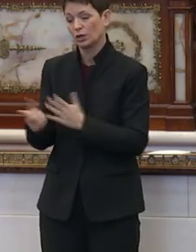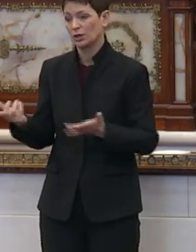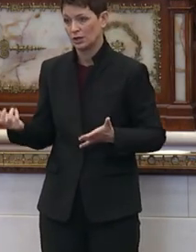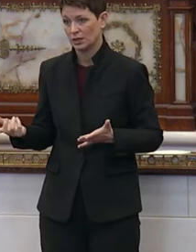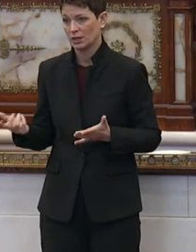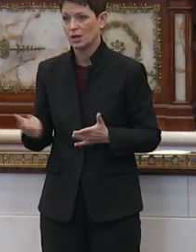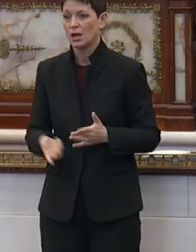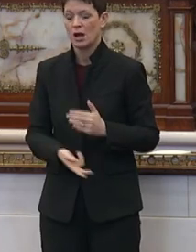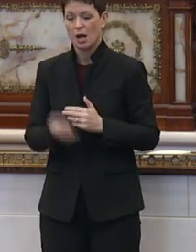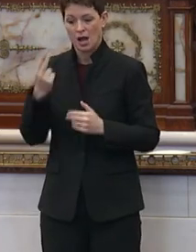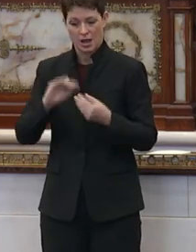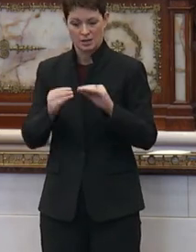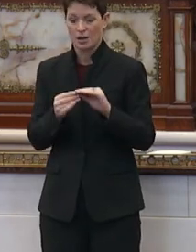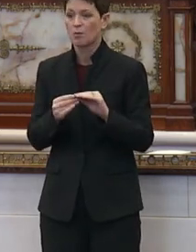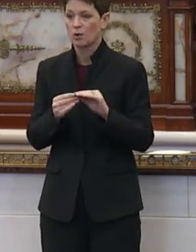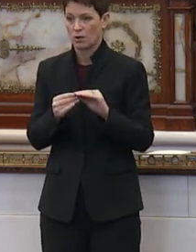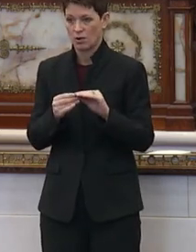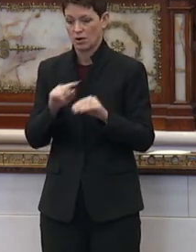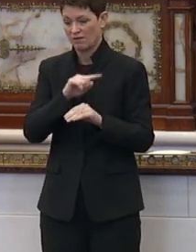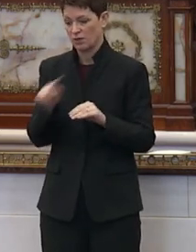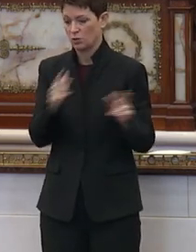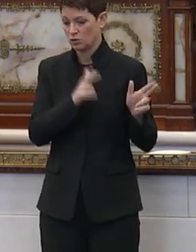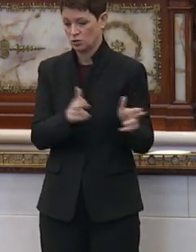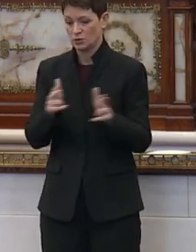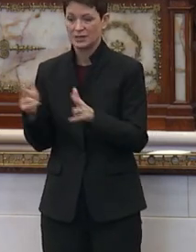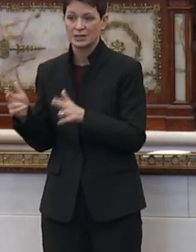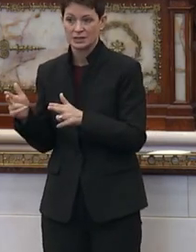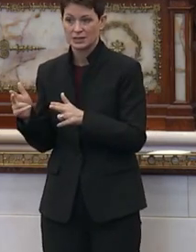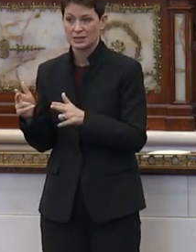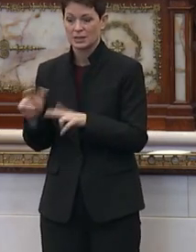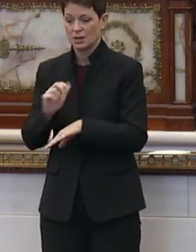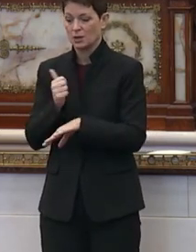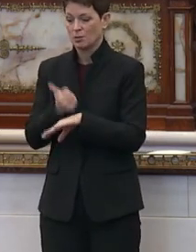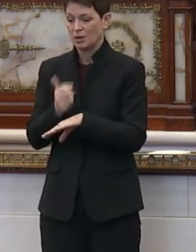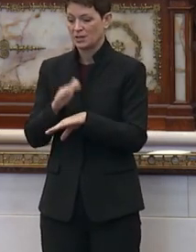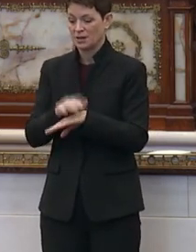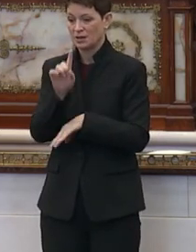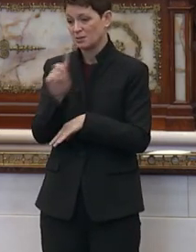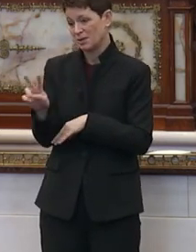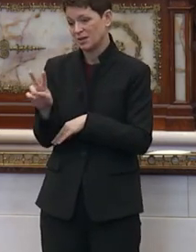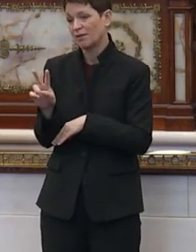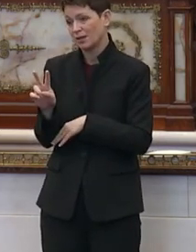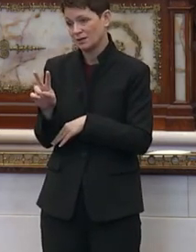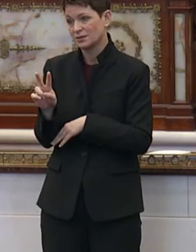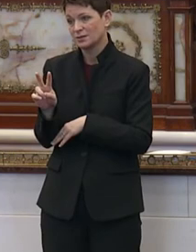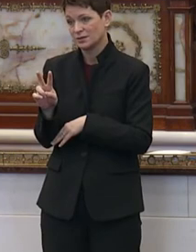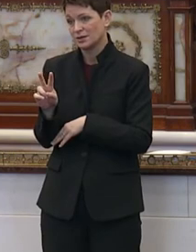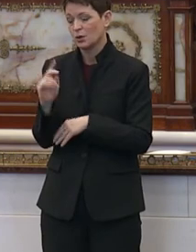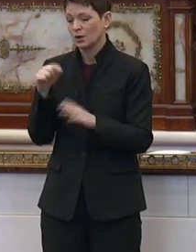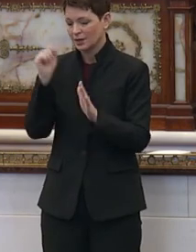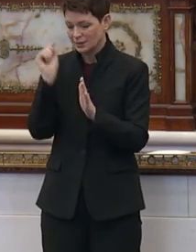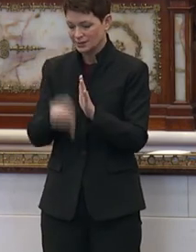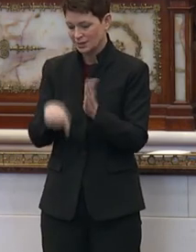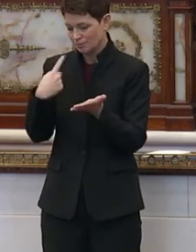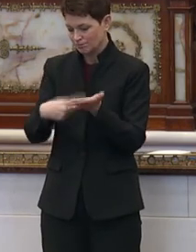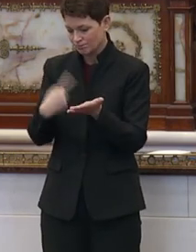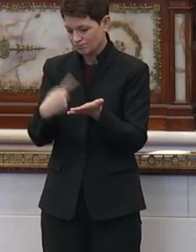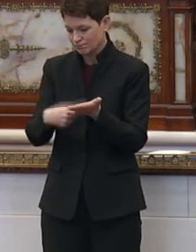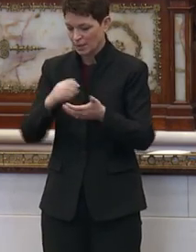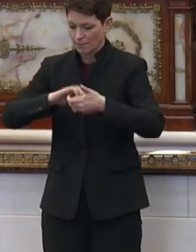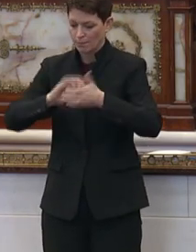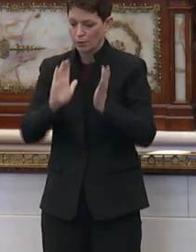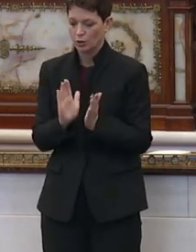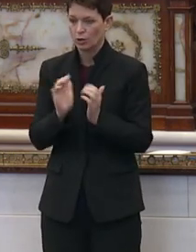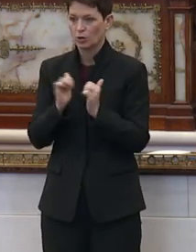A significant amount of those shootings were based upon domestic violence. And so we're going to do a deeper dive working in partnership